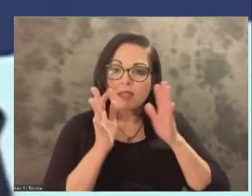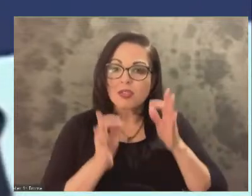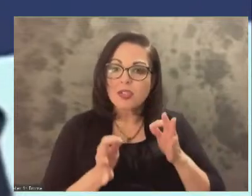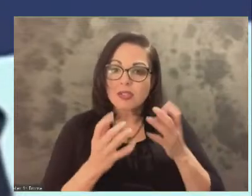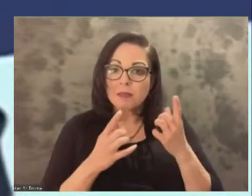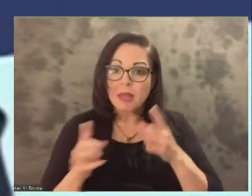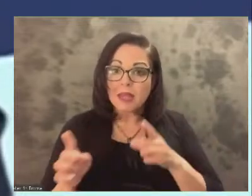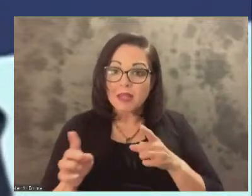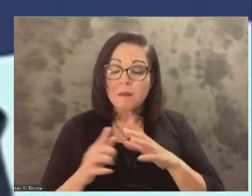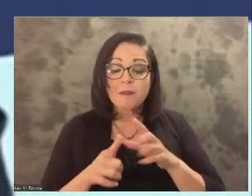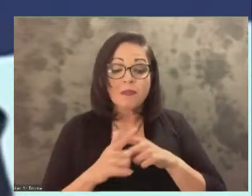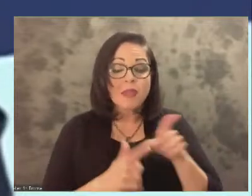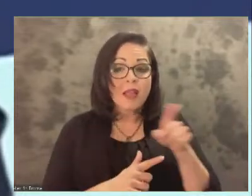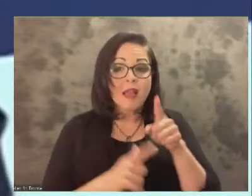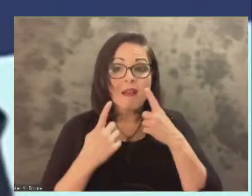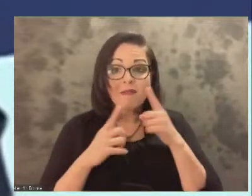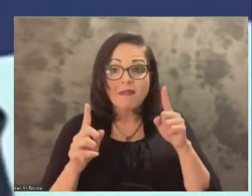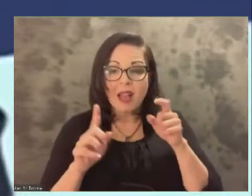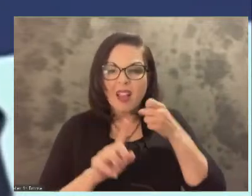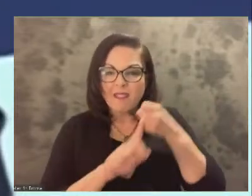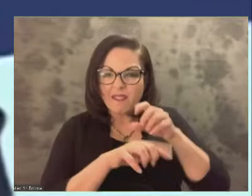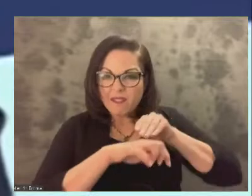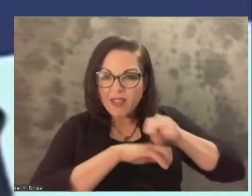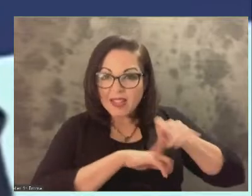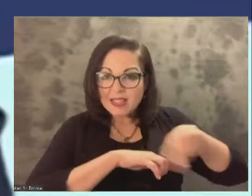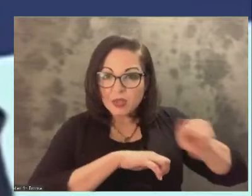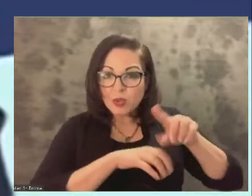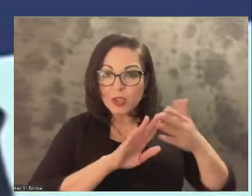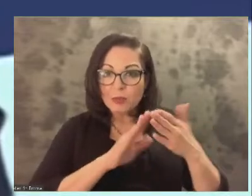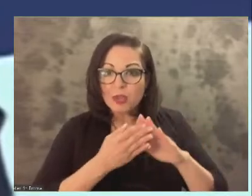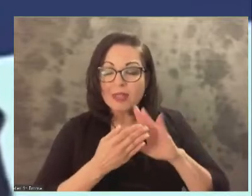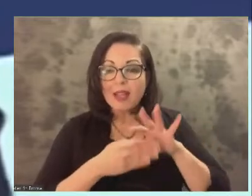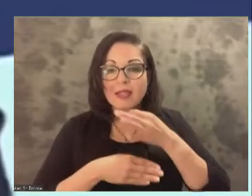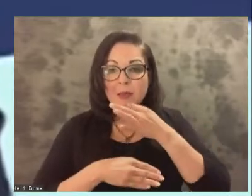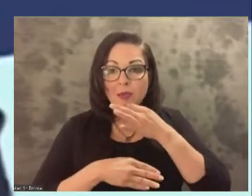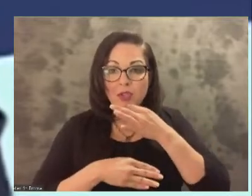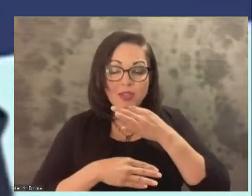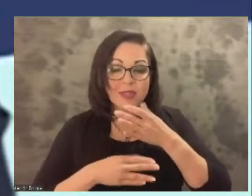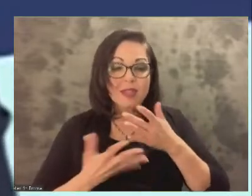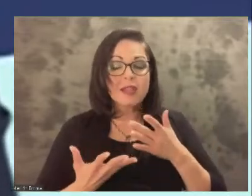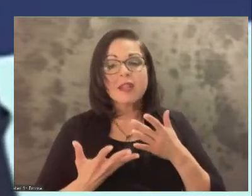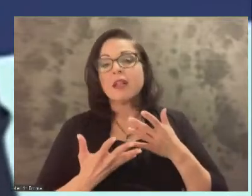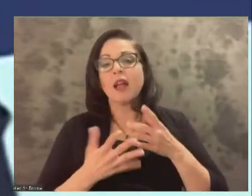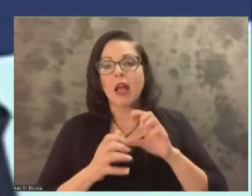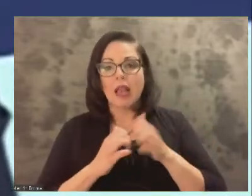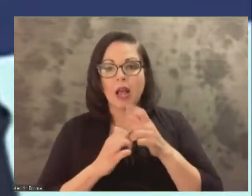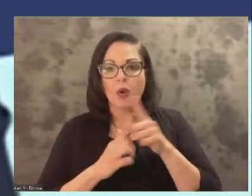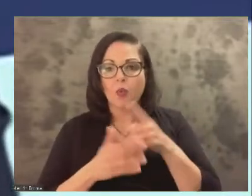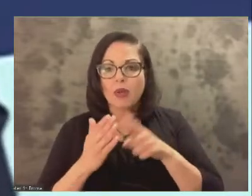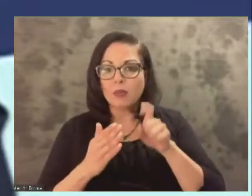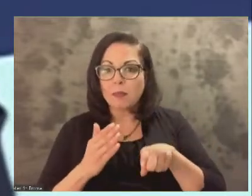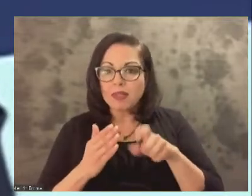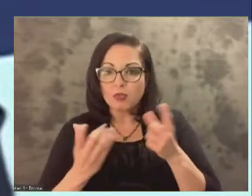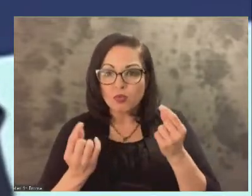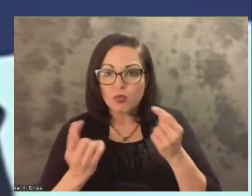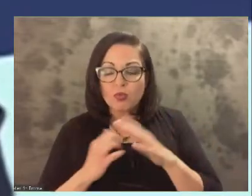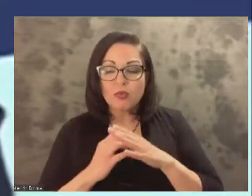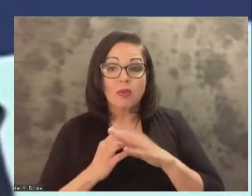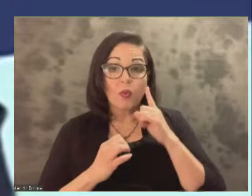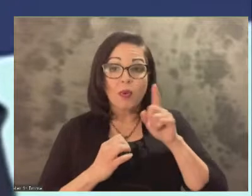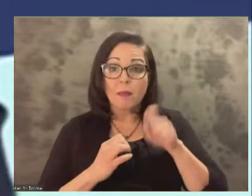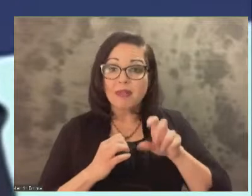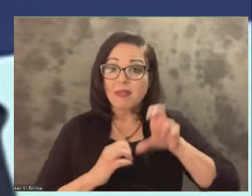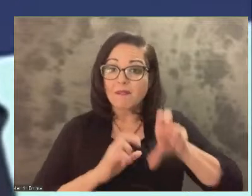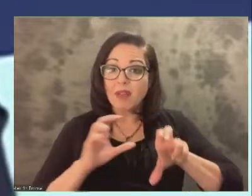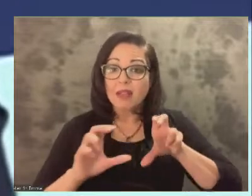Affected communities are expert in what is needed to advance health equity. And as such, we must invest in community-led